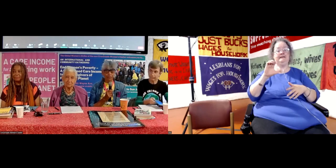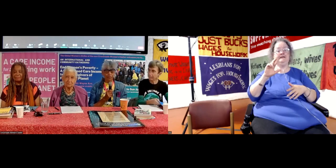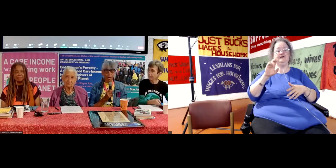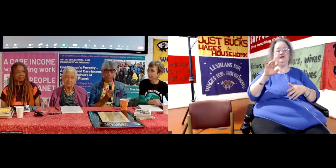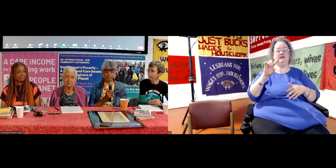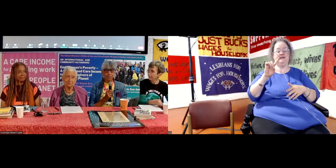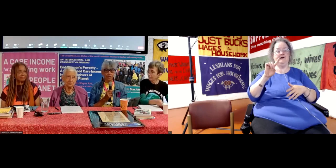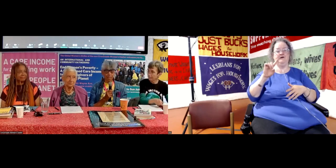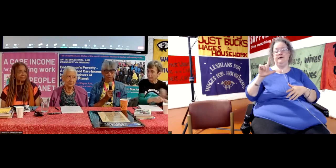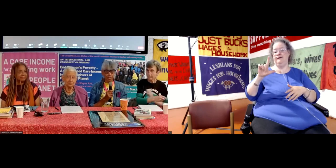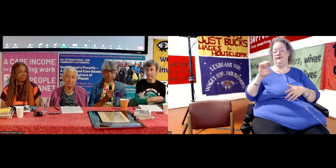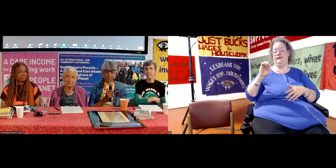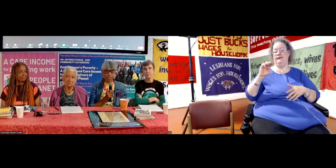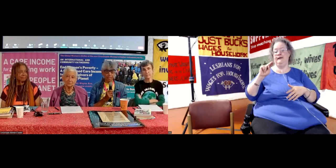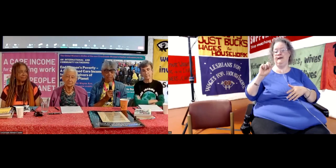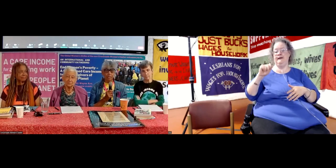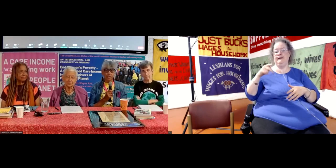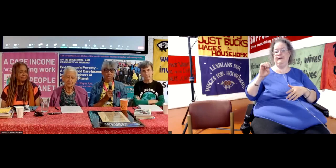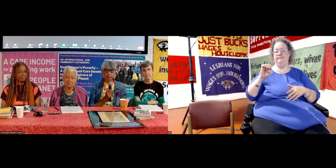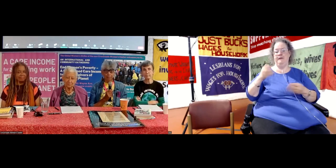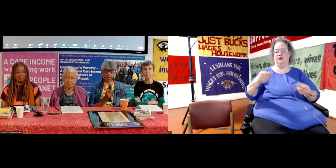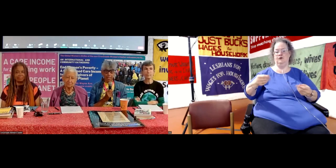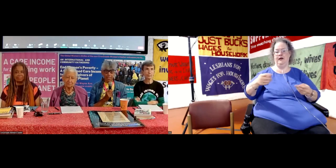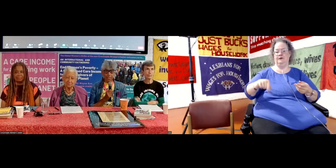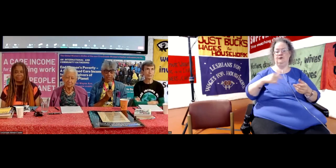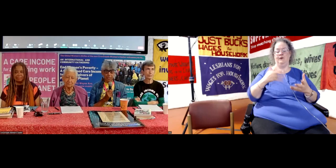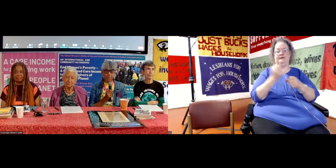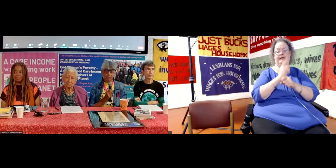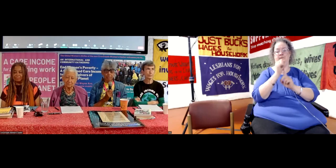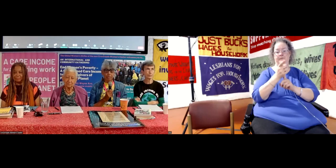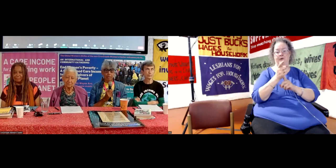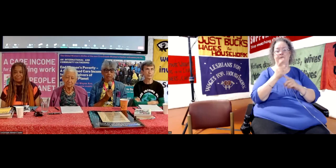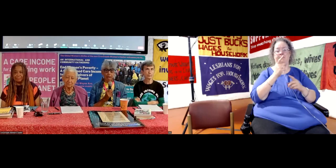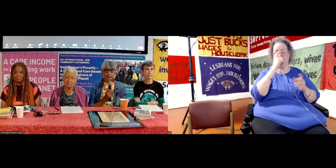a moment for us to reflect on this, to honor our ancestors,